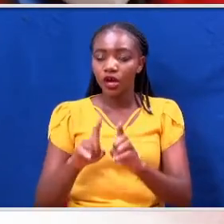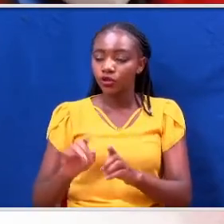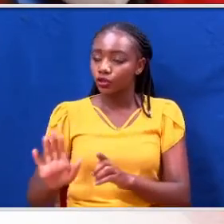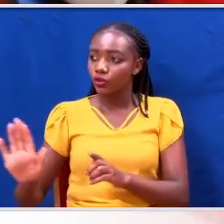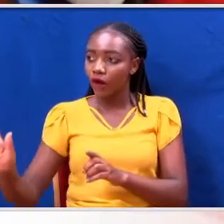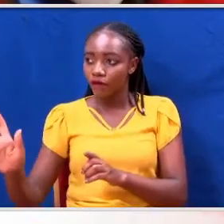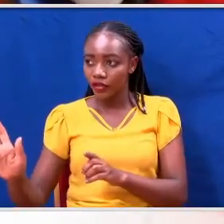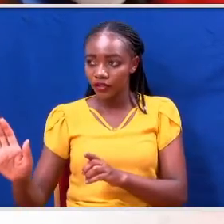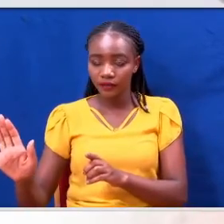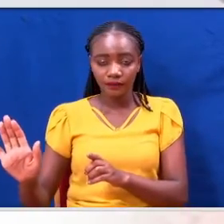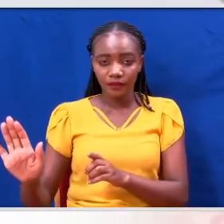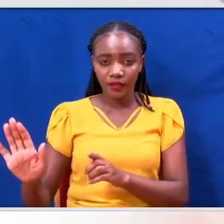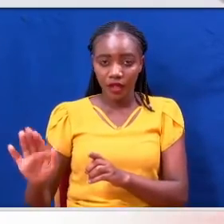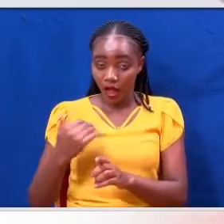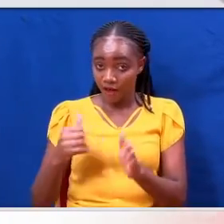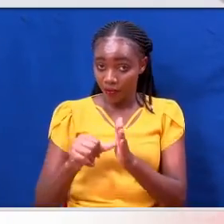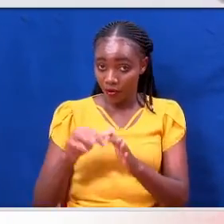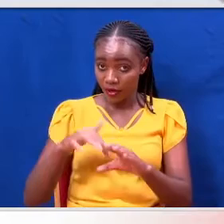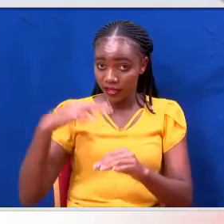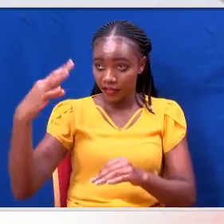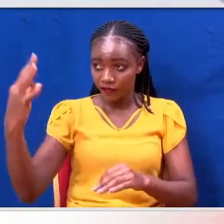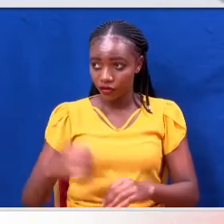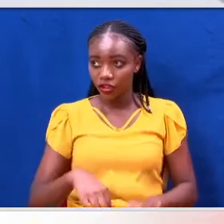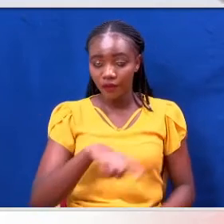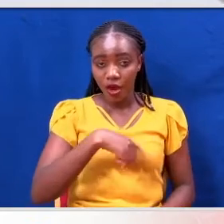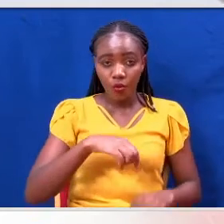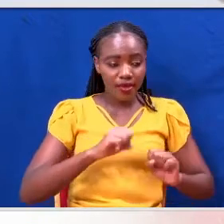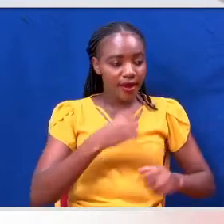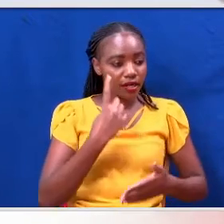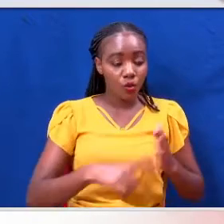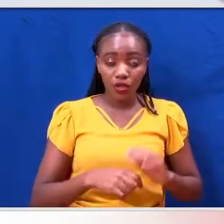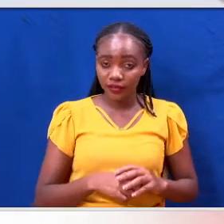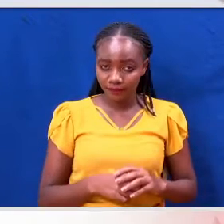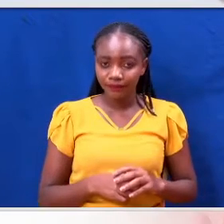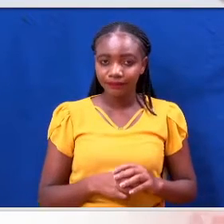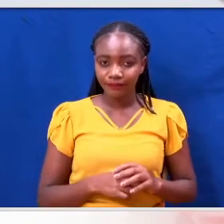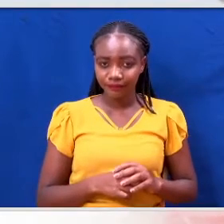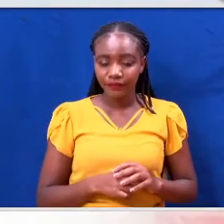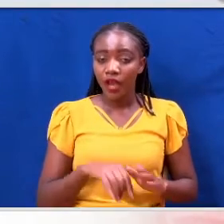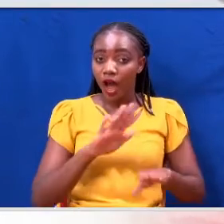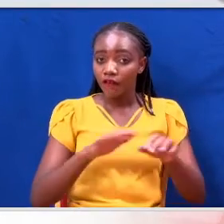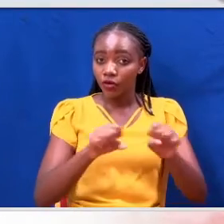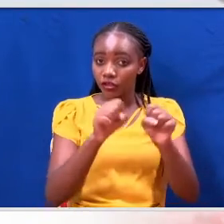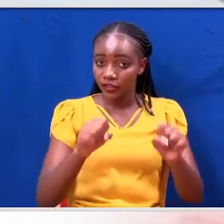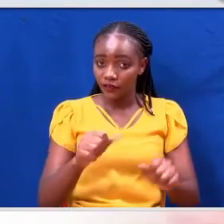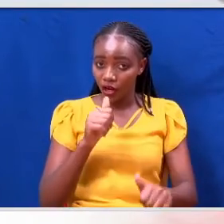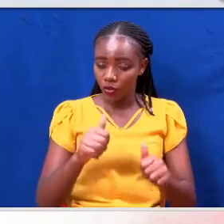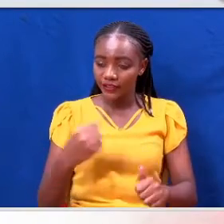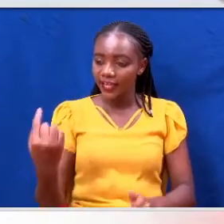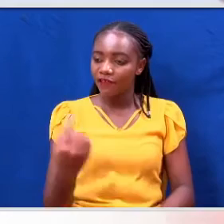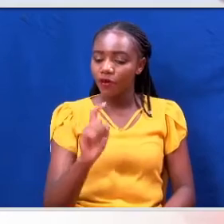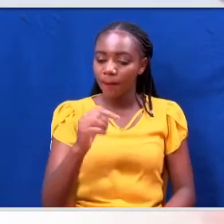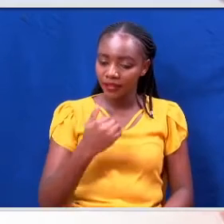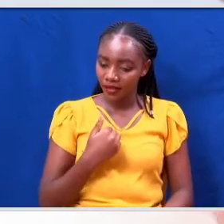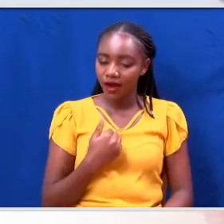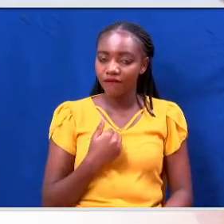surpassing the projected costs. We were able to come to an understanding of a hybrid system that all of us are going to have a